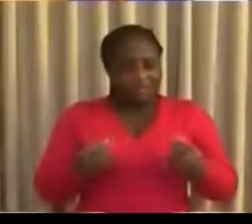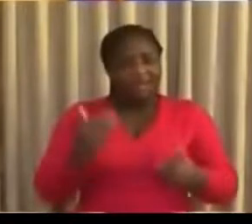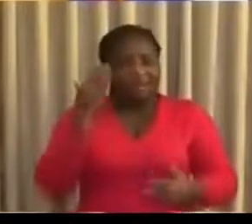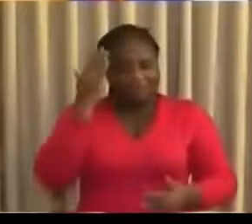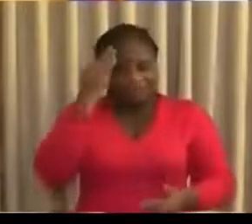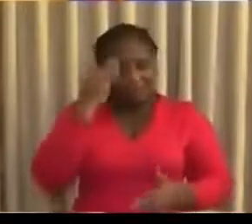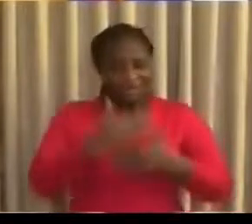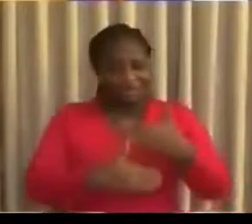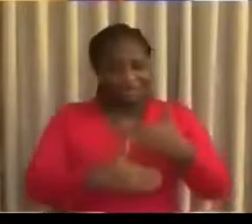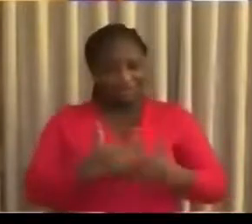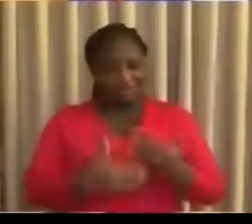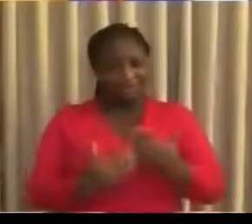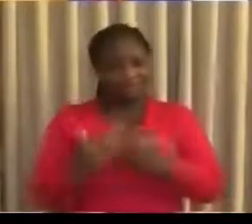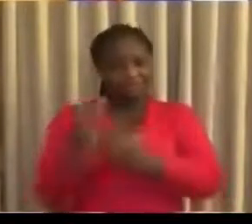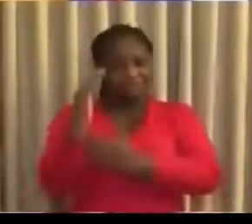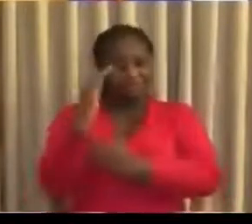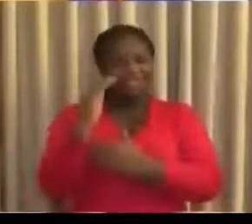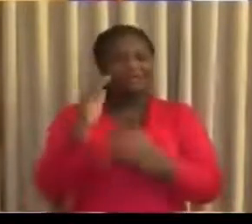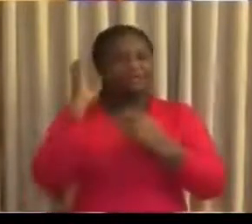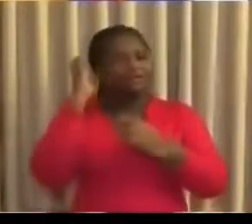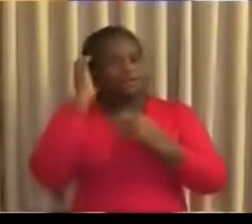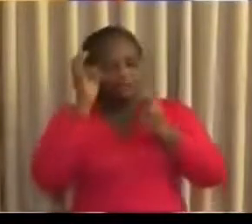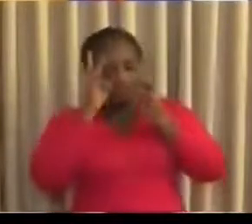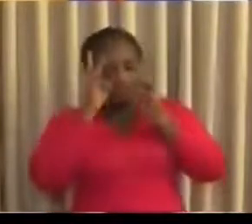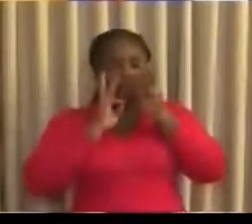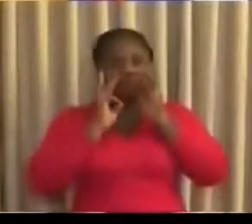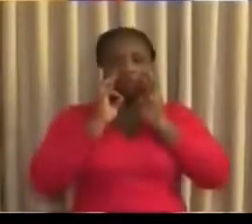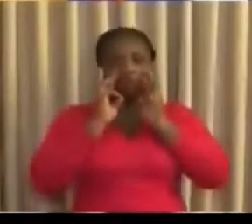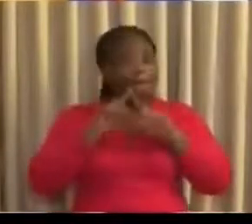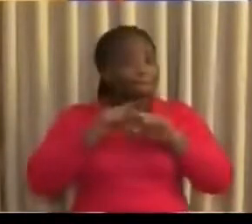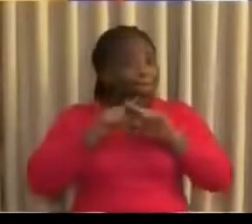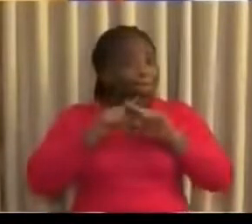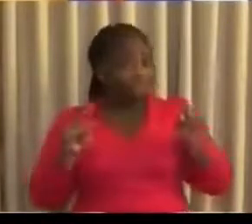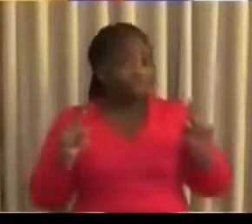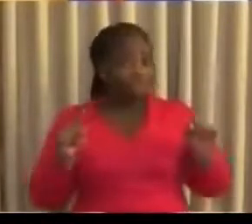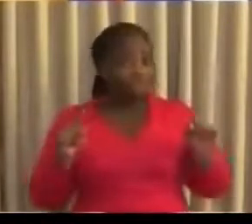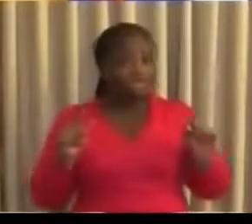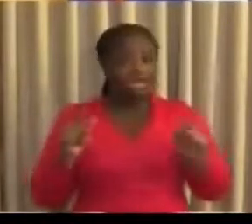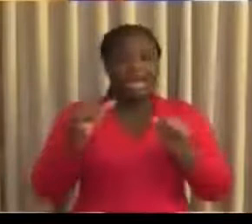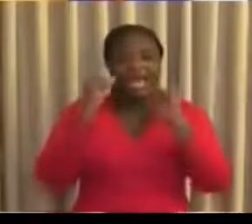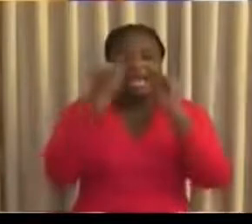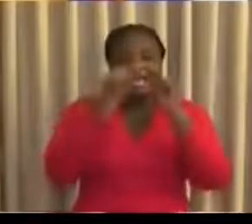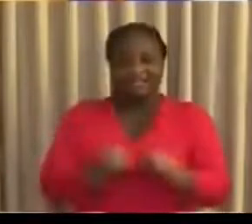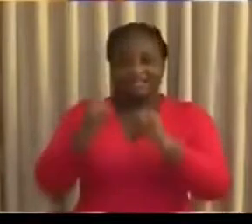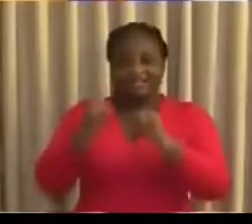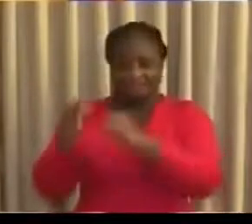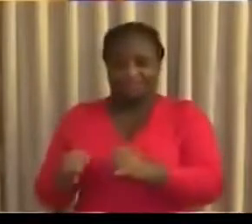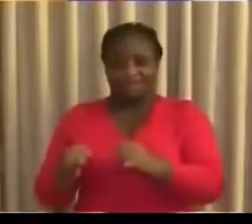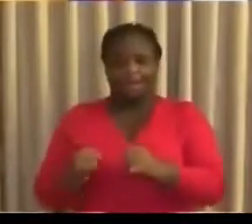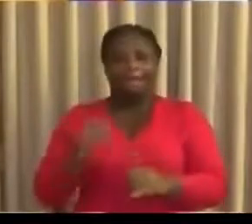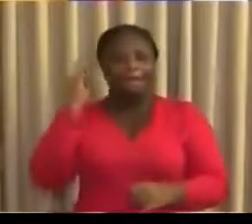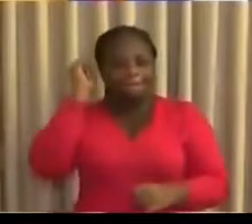cry. Nonetheless, each one of us must do his or her part.